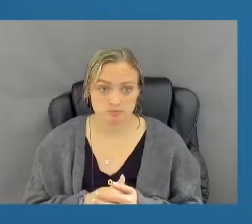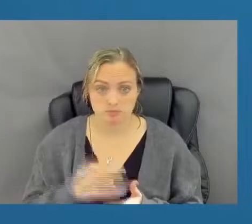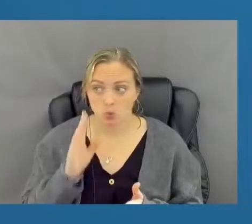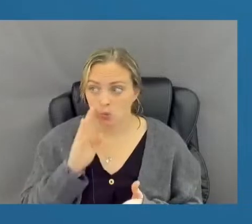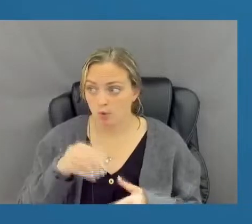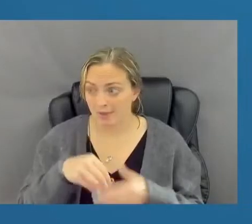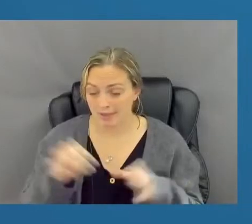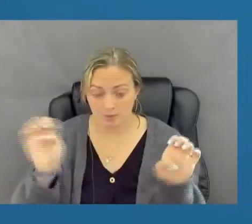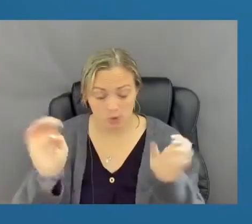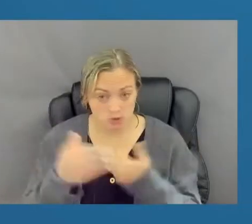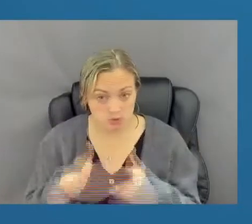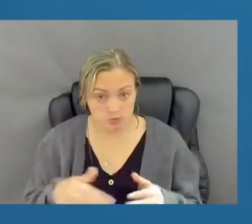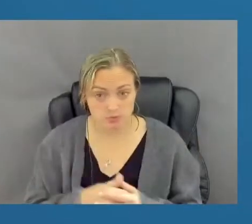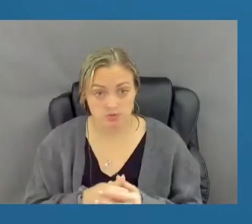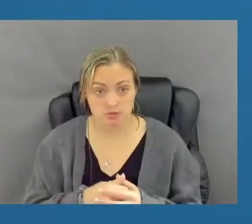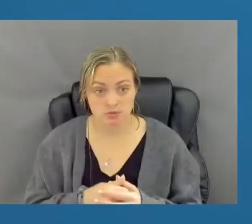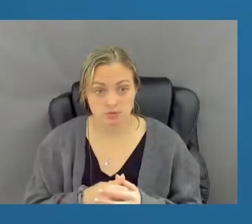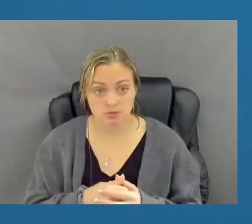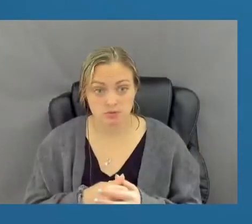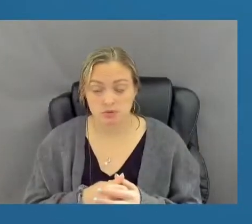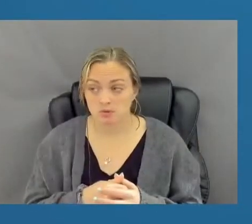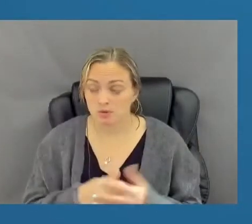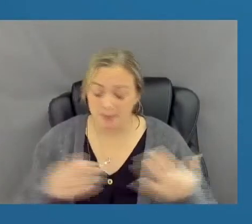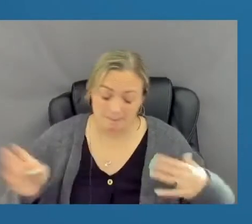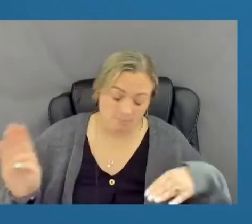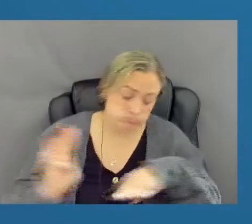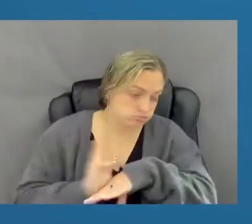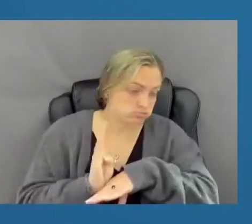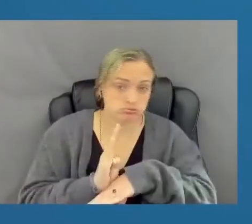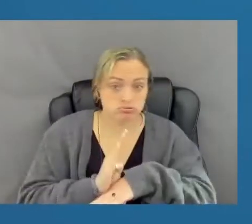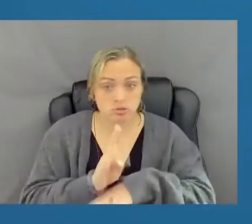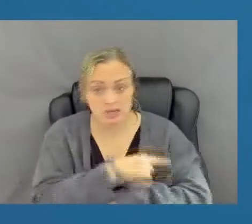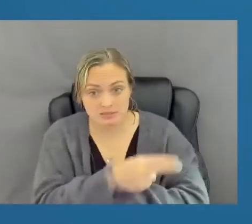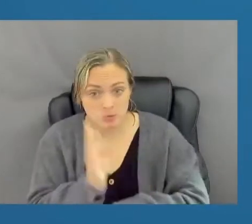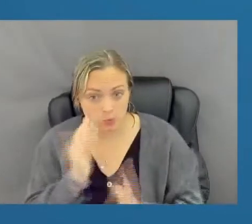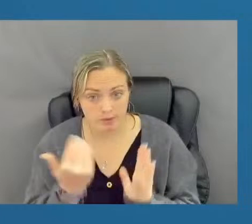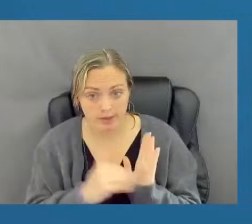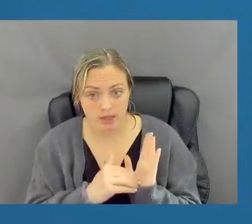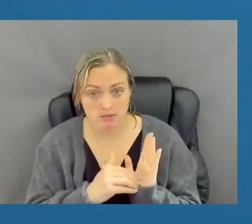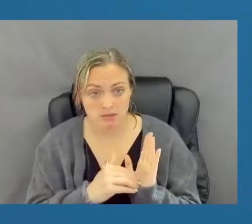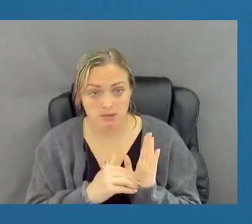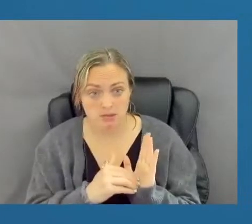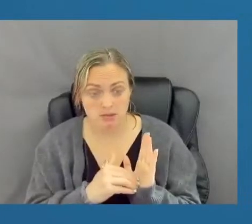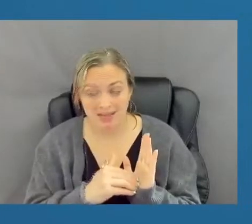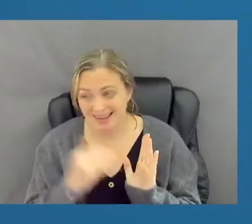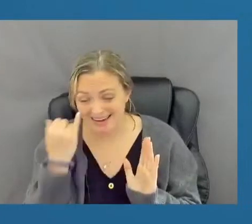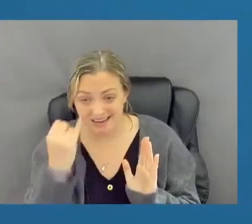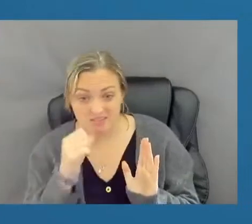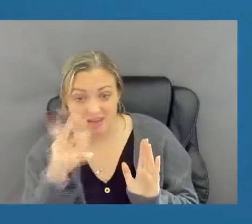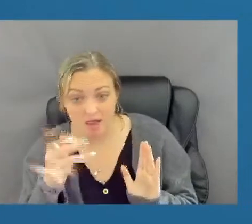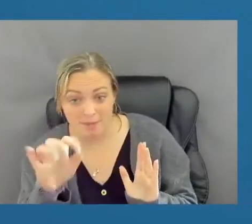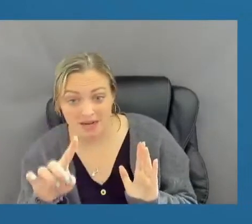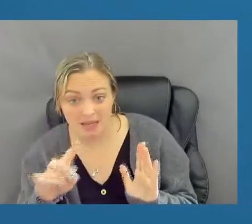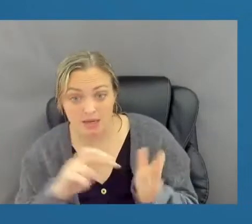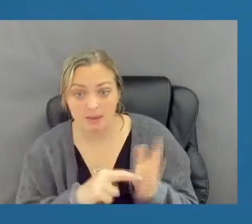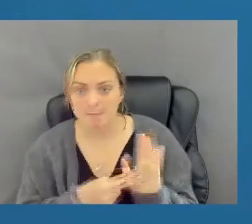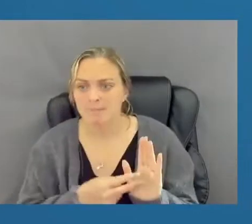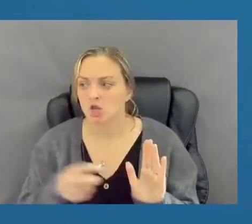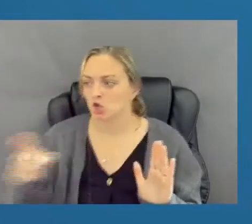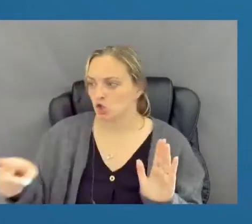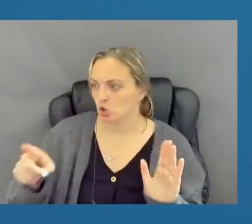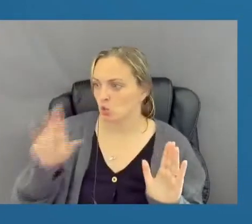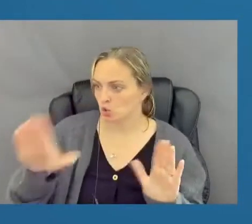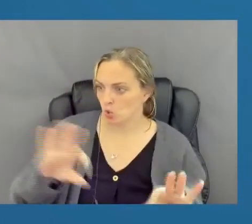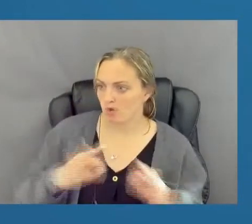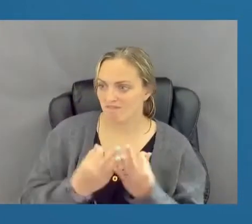emergency rooms, overcrowding the hospitals. And guess what, everybody who's not on Medicaid? They're going to make it too crowded for you and your families when you